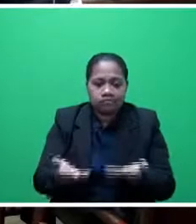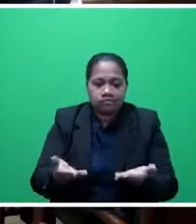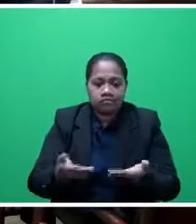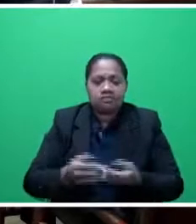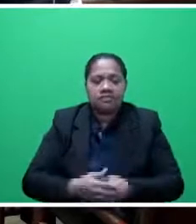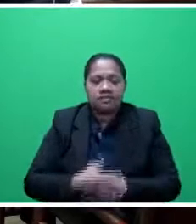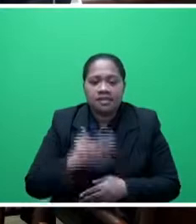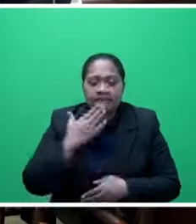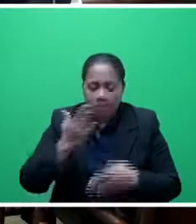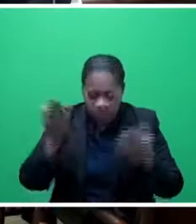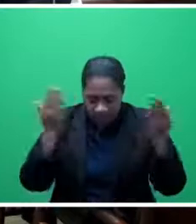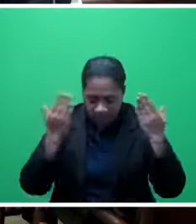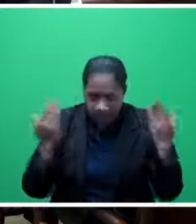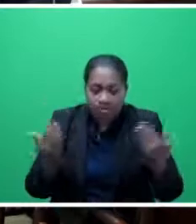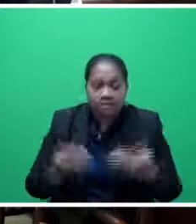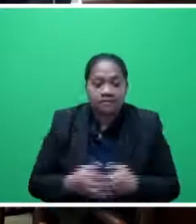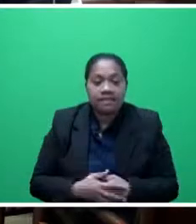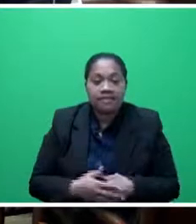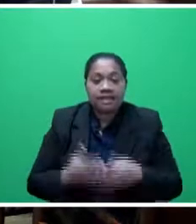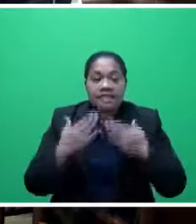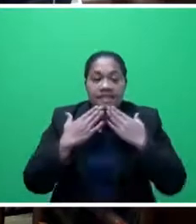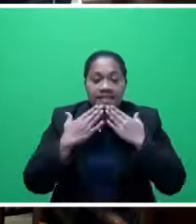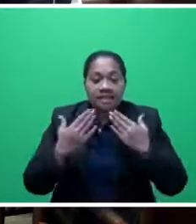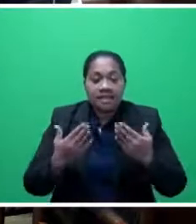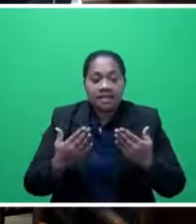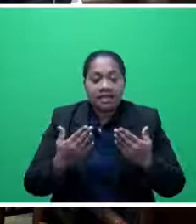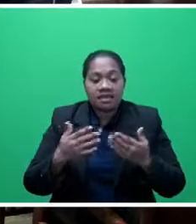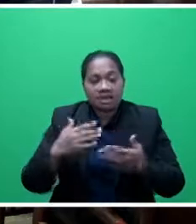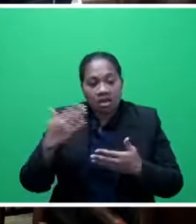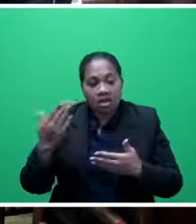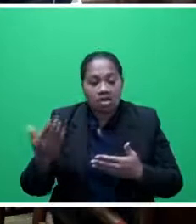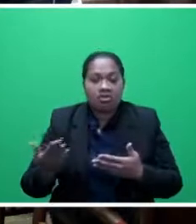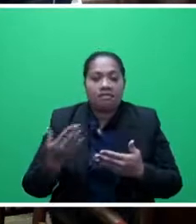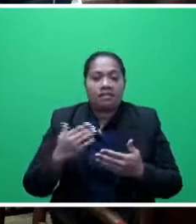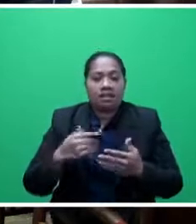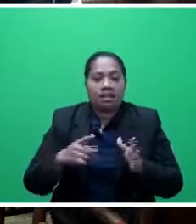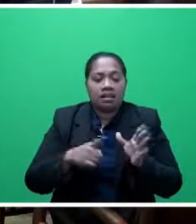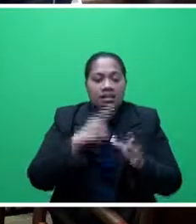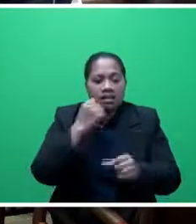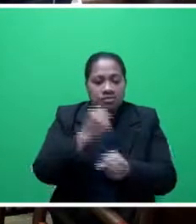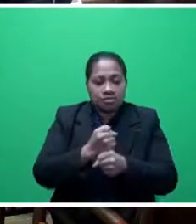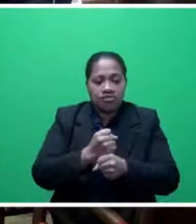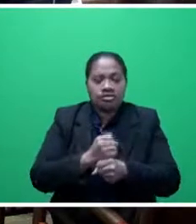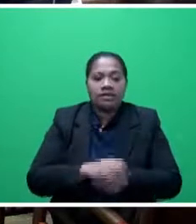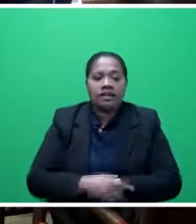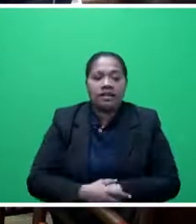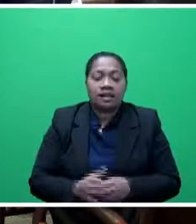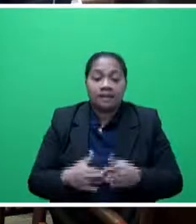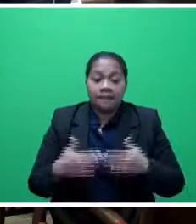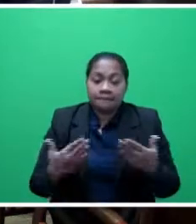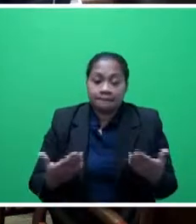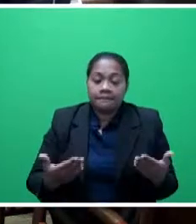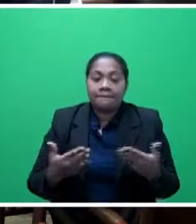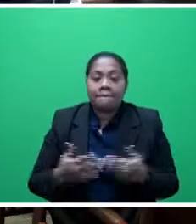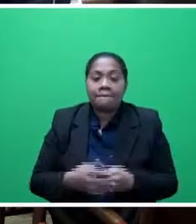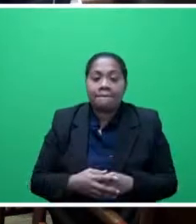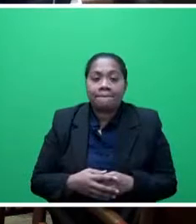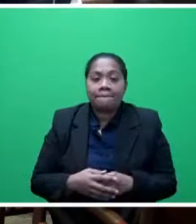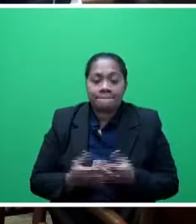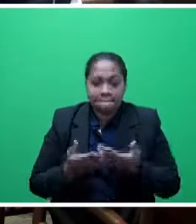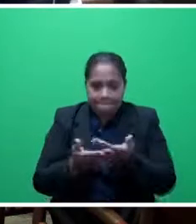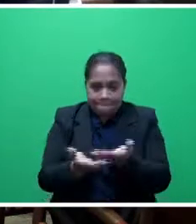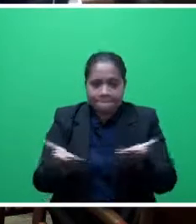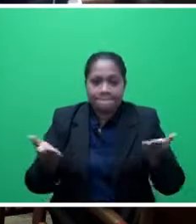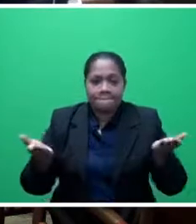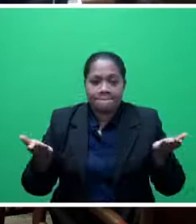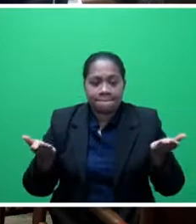I thank the Honourable Attorney General, and the floor is now